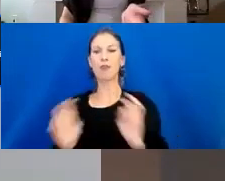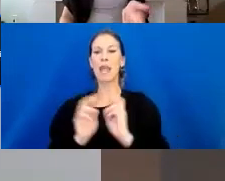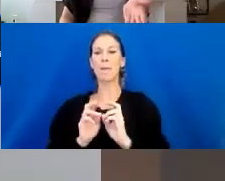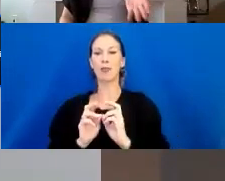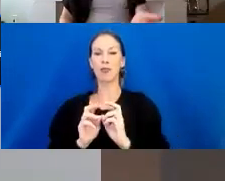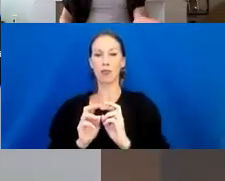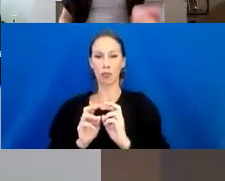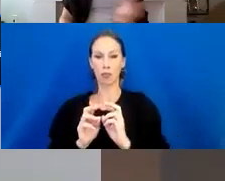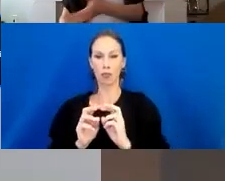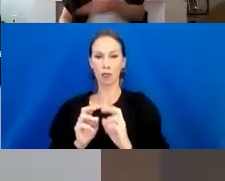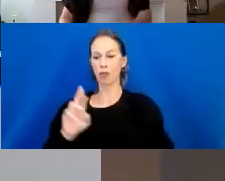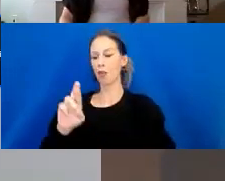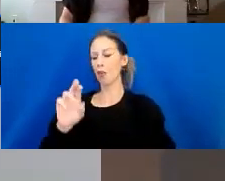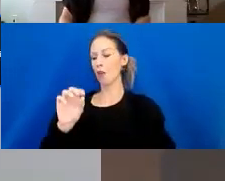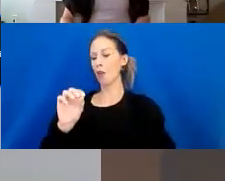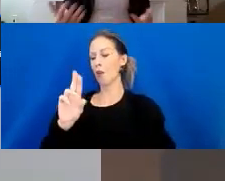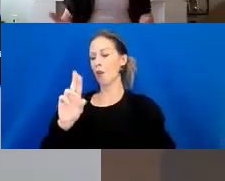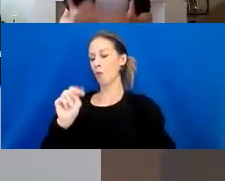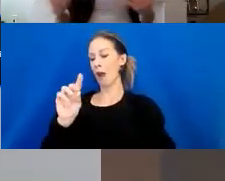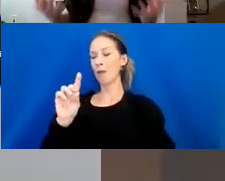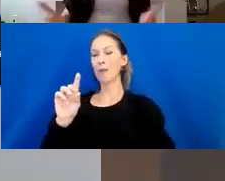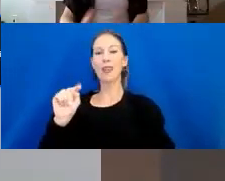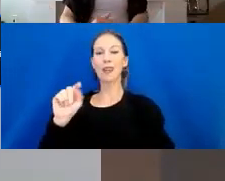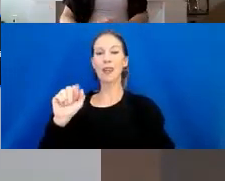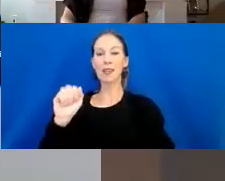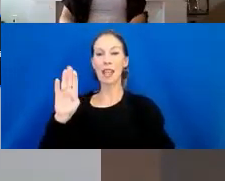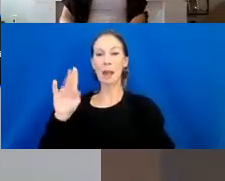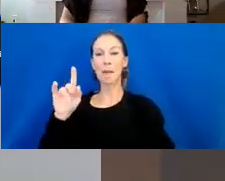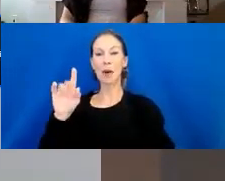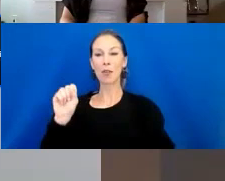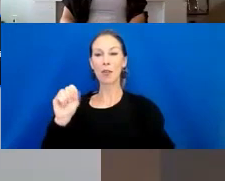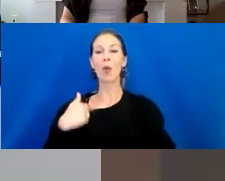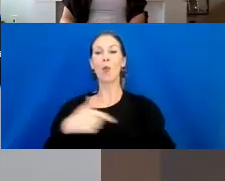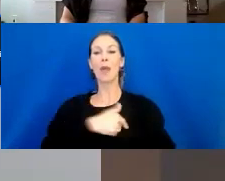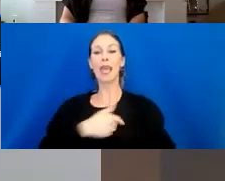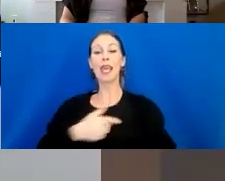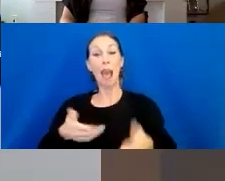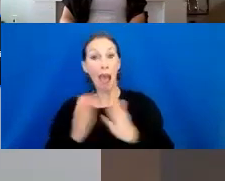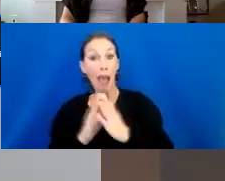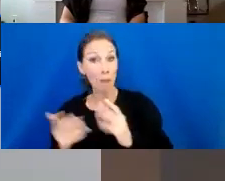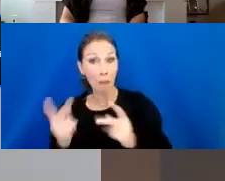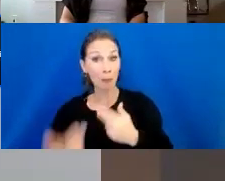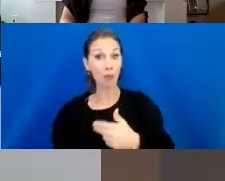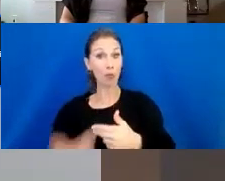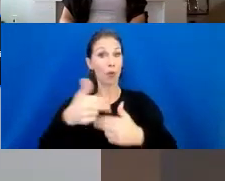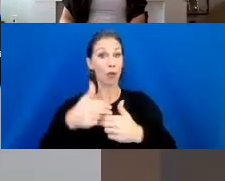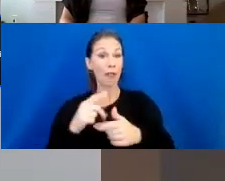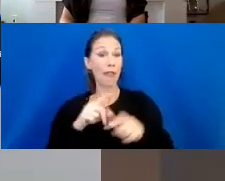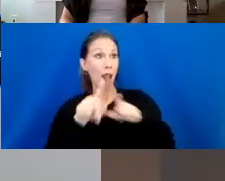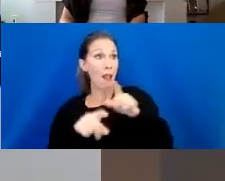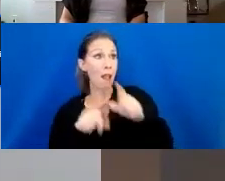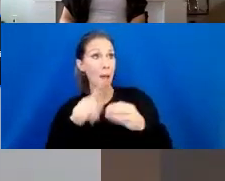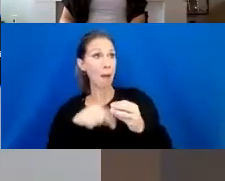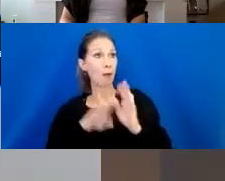those because then they can contribute to authors thinking about the further development of those works.